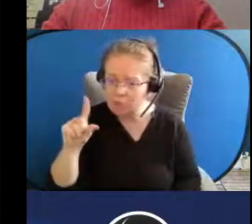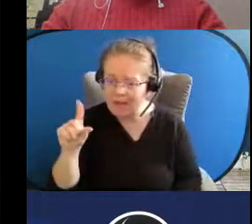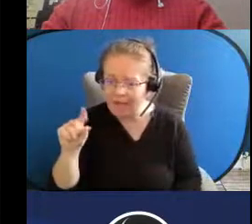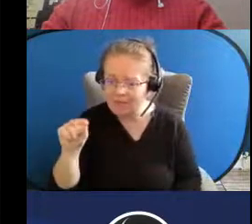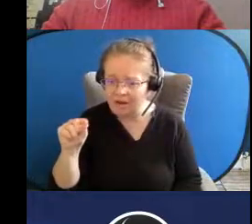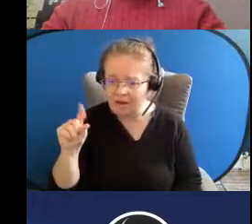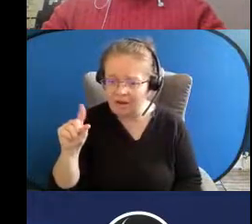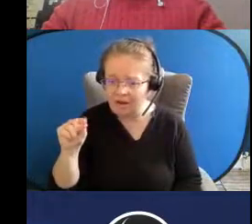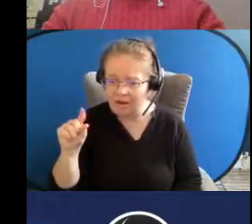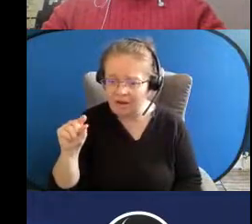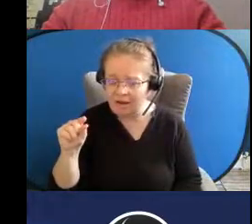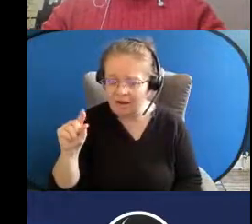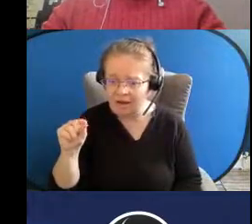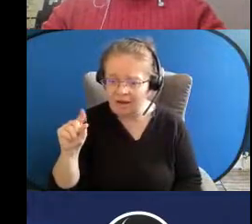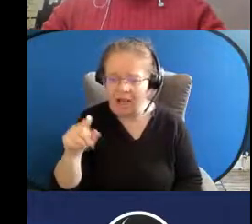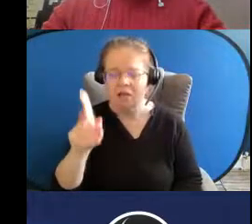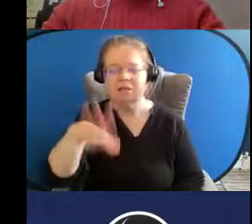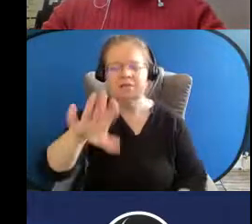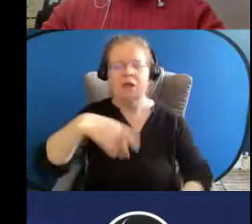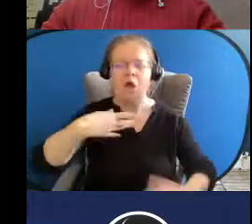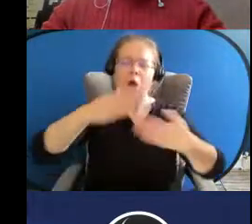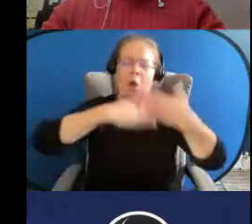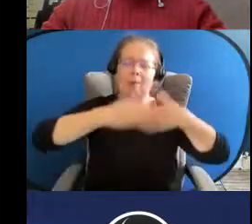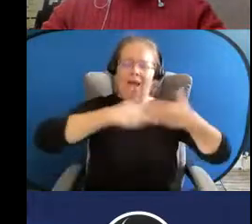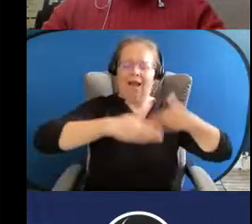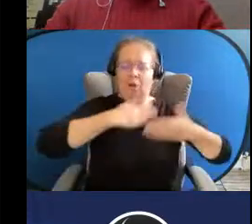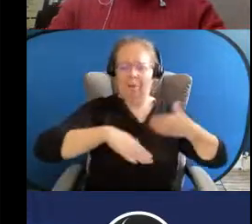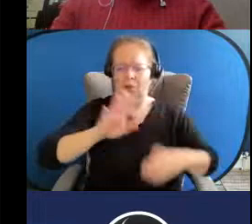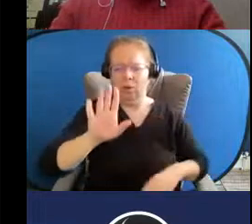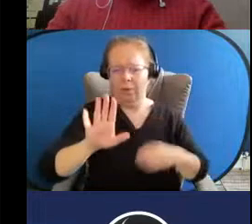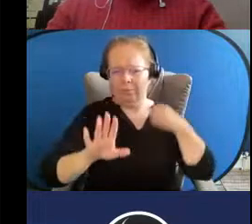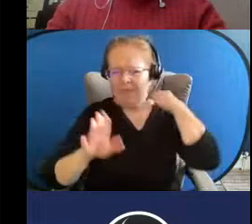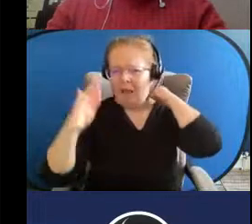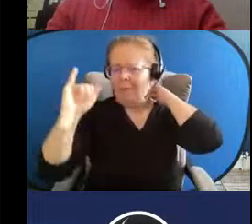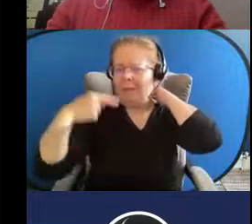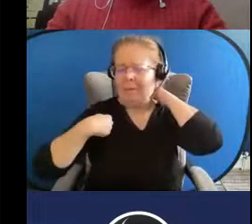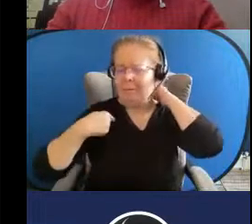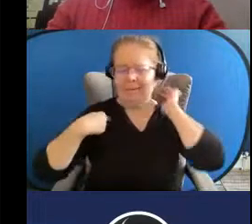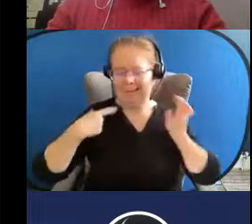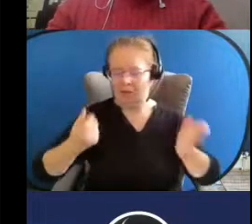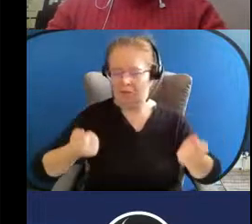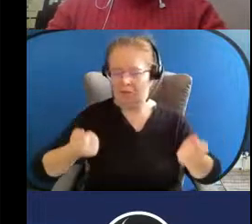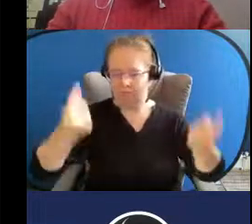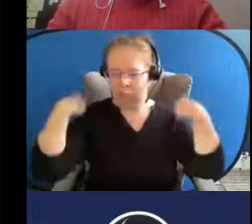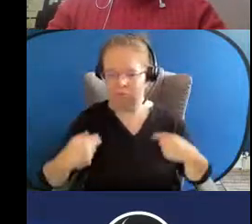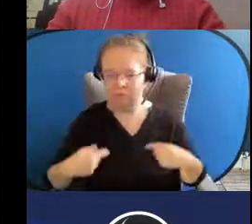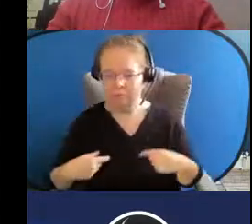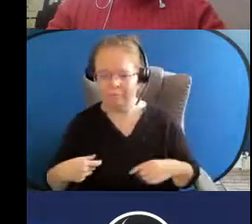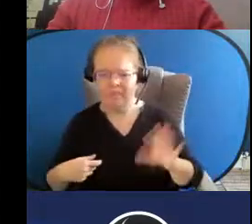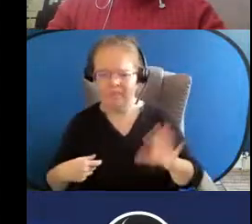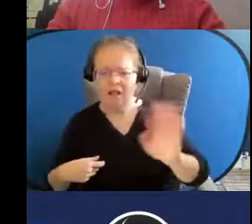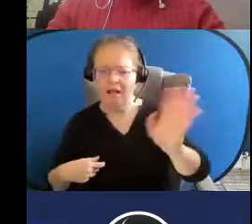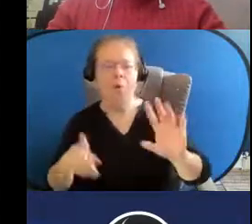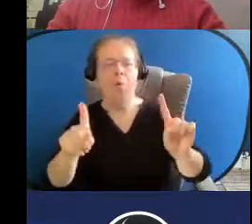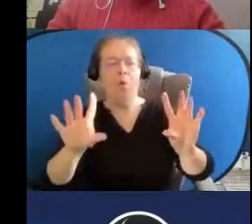were they the Yeah, sounds for Windows? let me go back. Hang on, let's do it again. So it might have just been me, but So let's just pause and listen to the sound, and then I'll